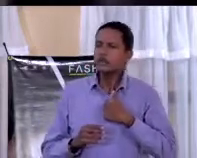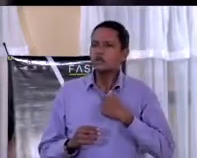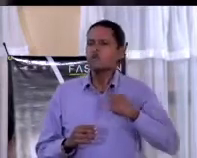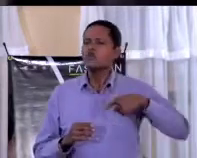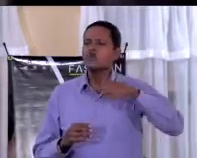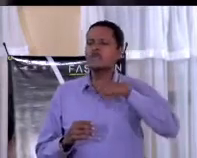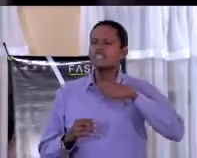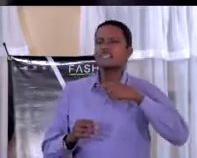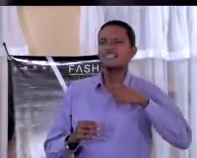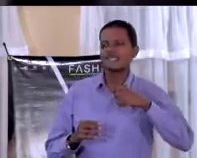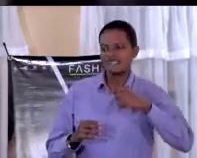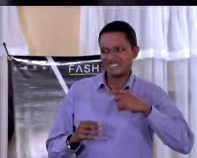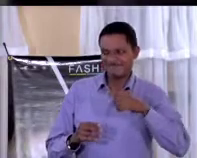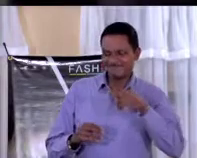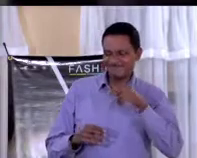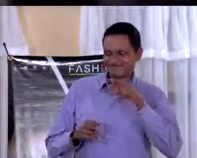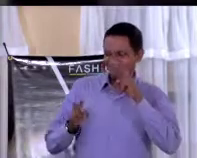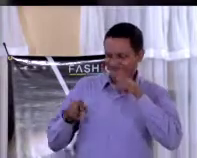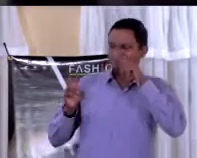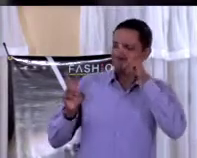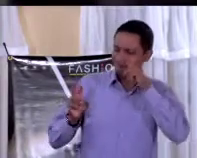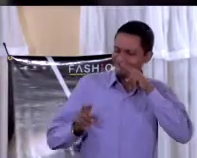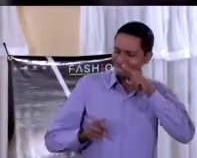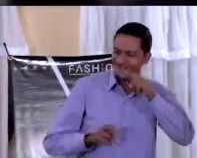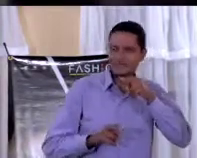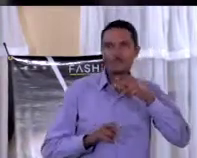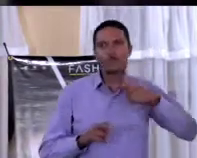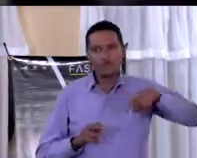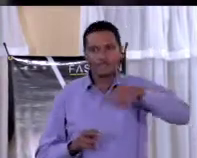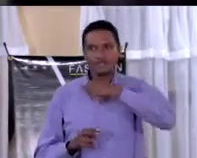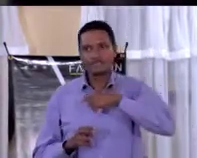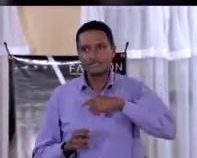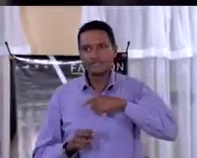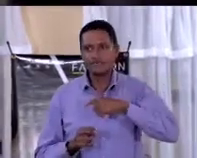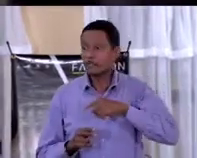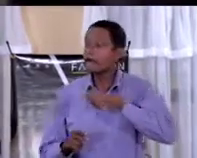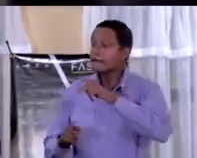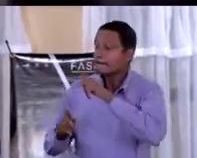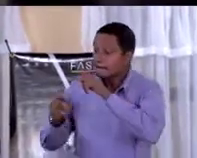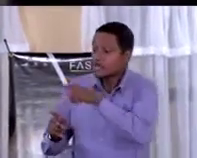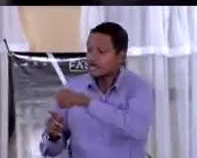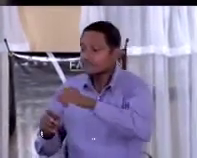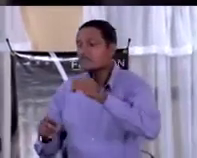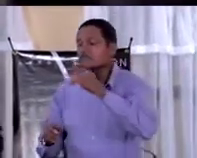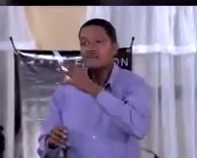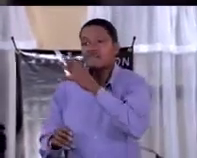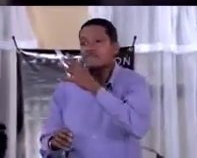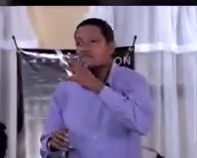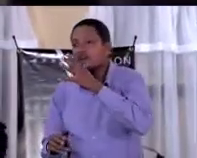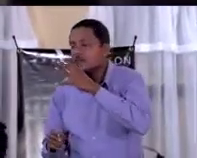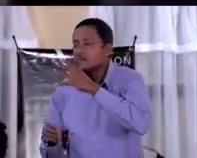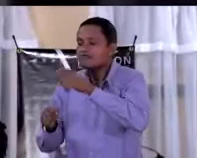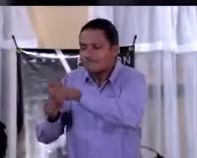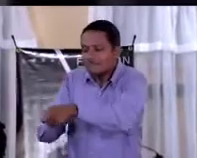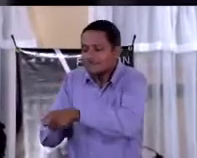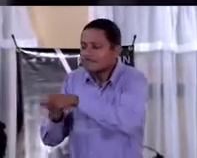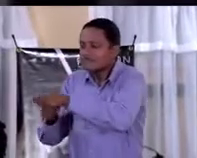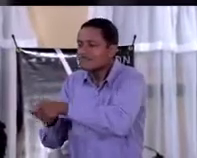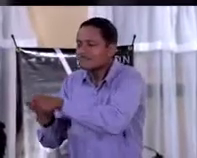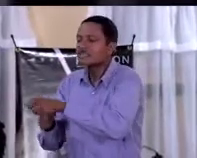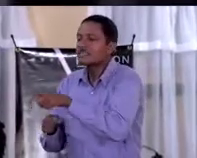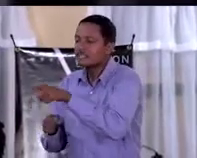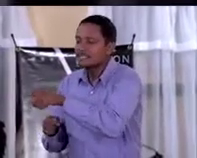written a whole piece on it. We just make style. The person who is the agriculture person does his agriculture